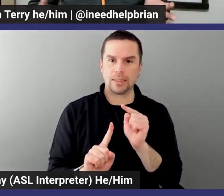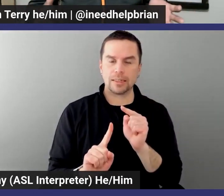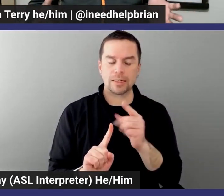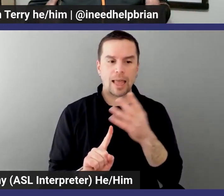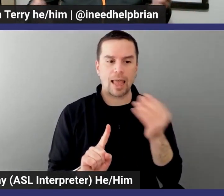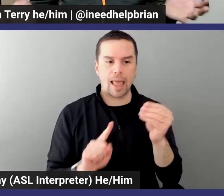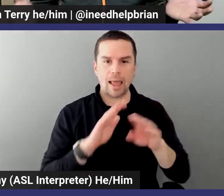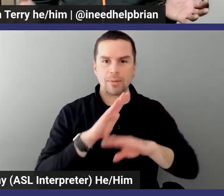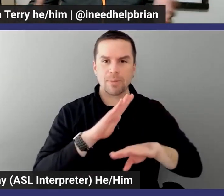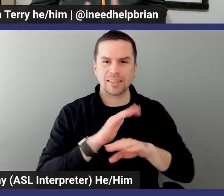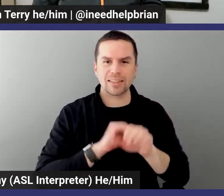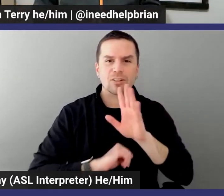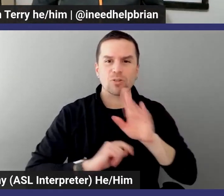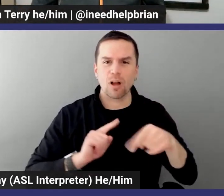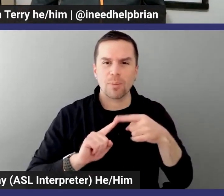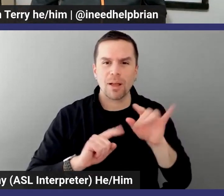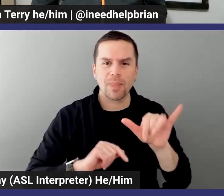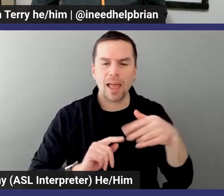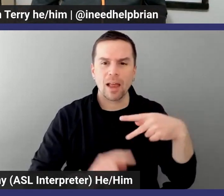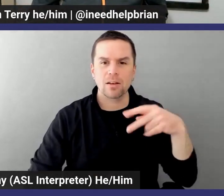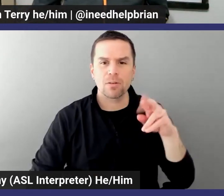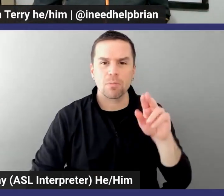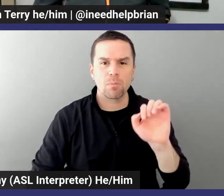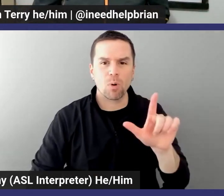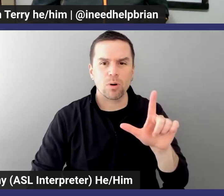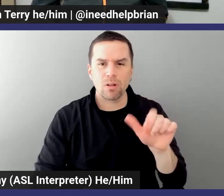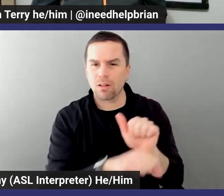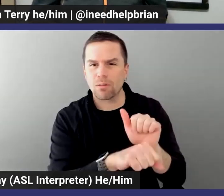little bit about that portal and how it works? Yeah.